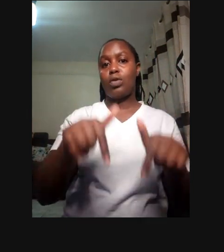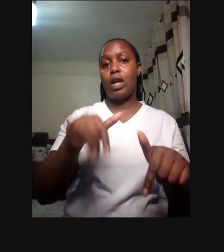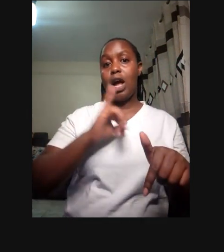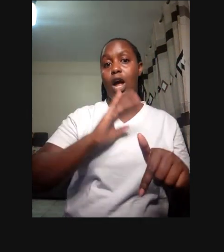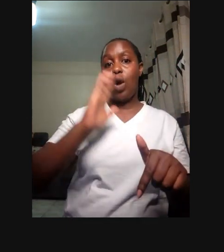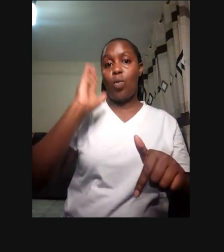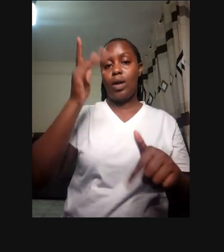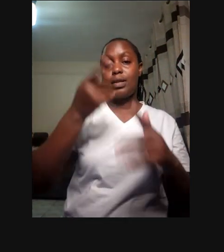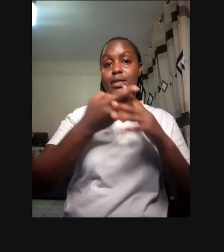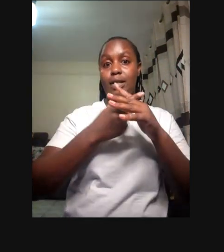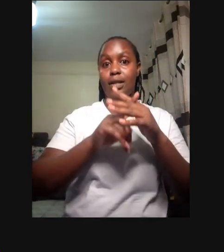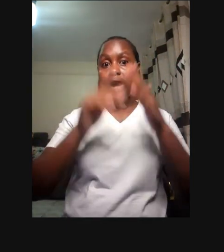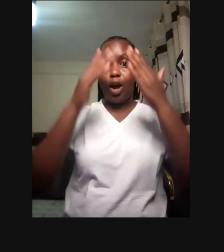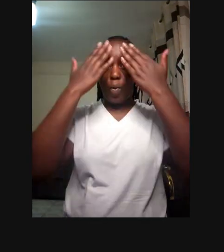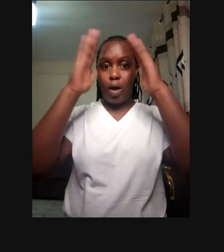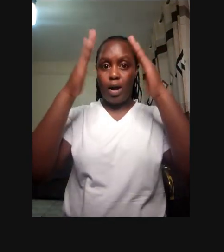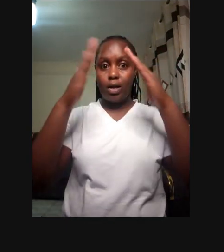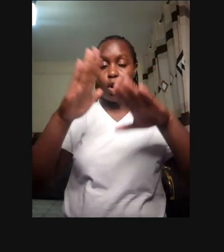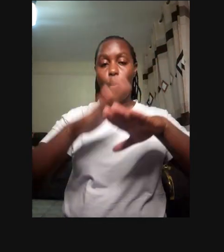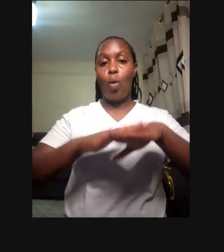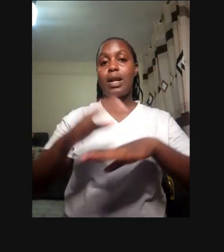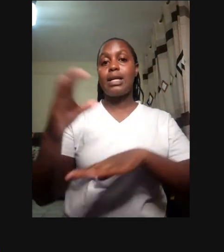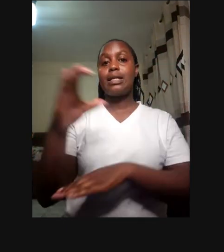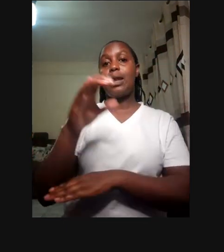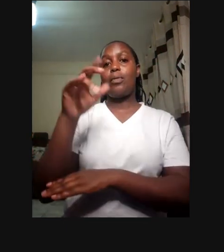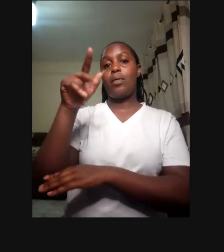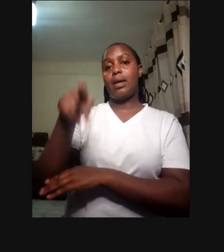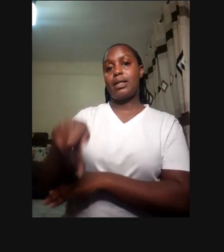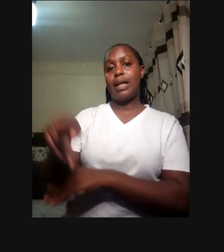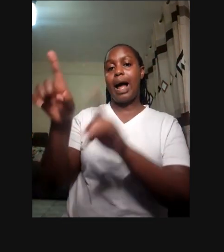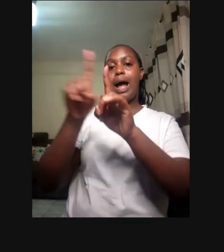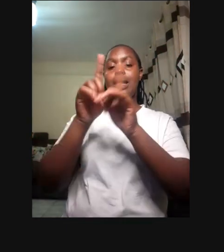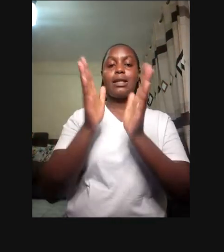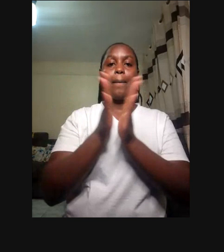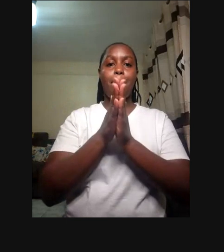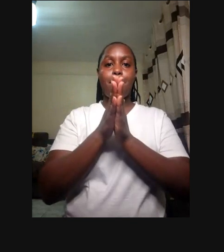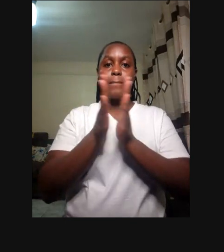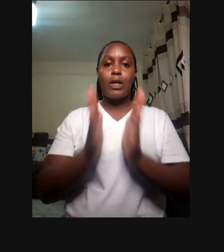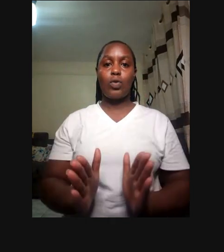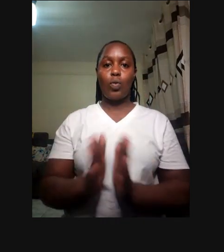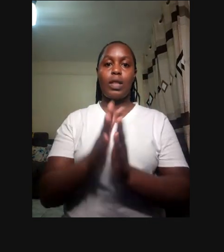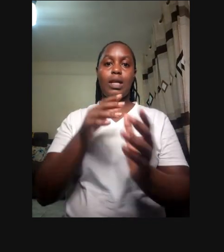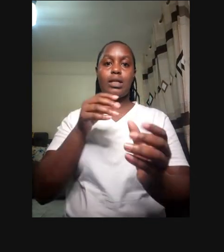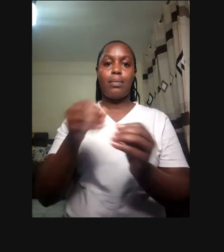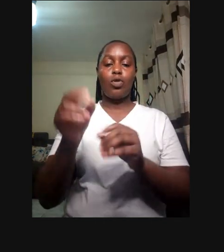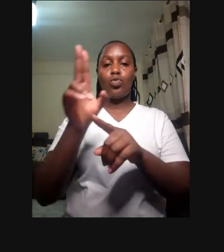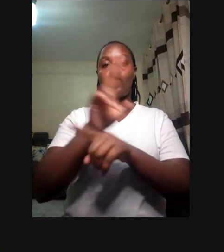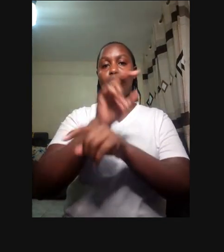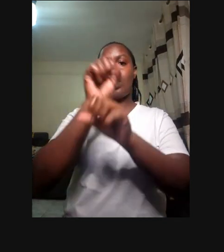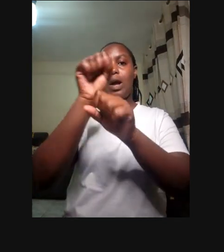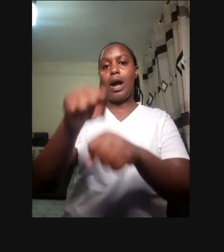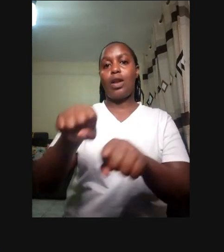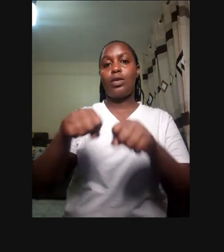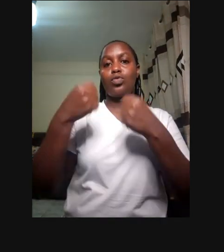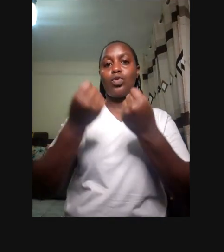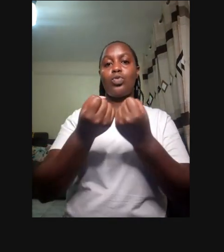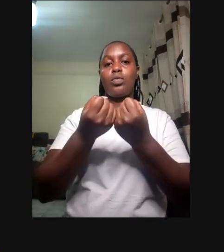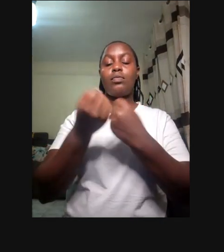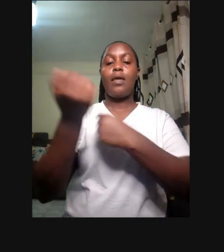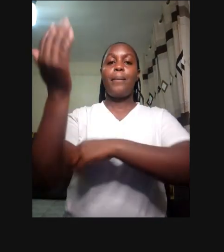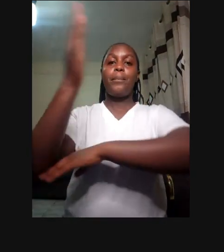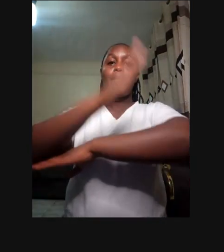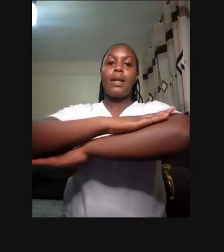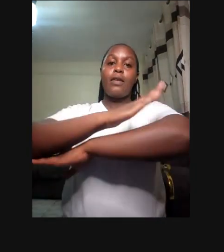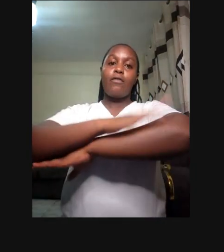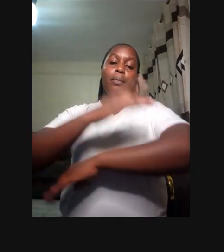awareness on cerebral palsy as persons with disabilities. Can I use social media platforms?